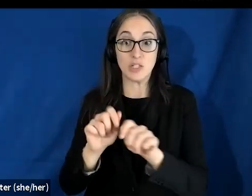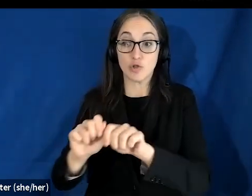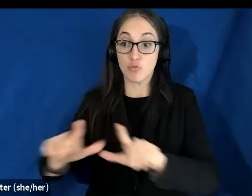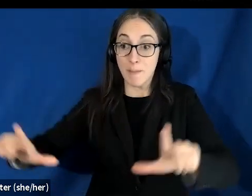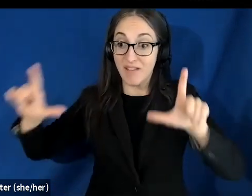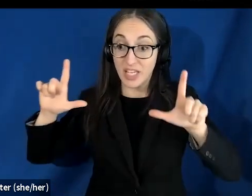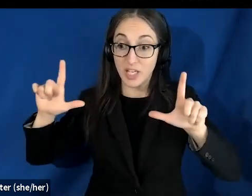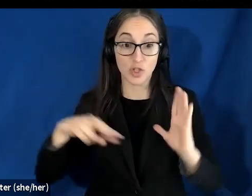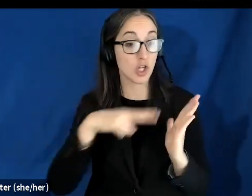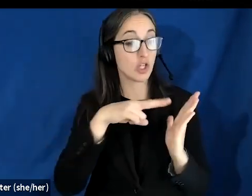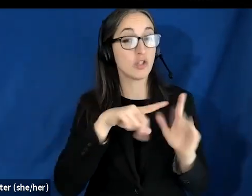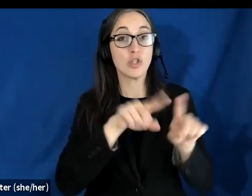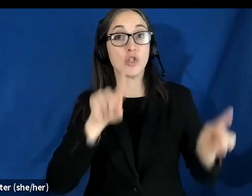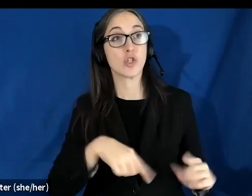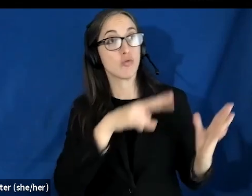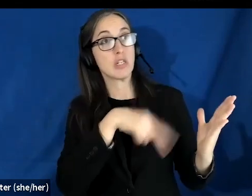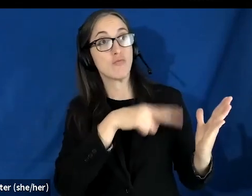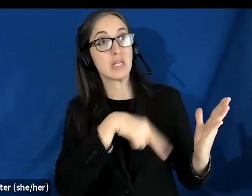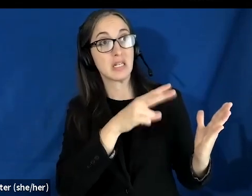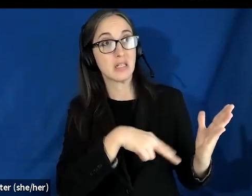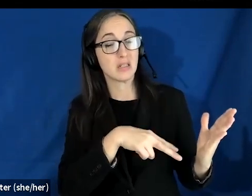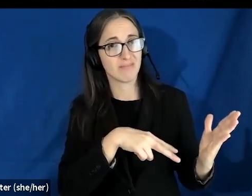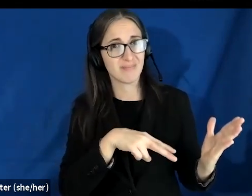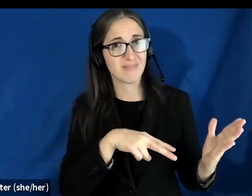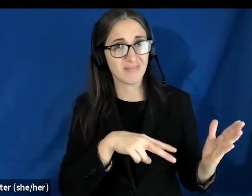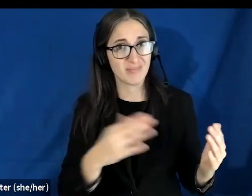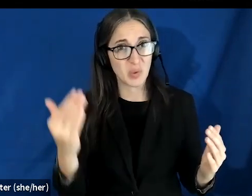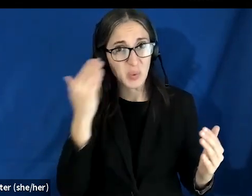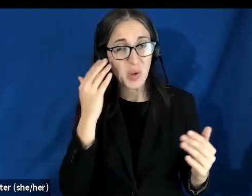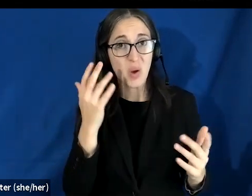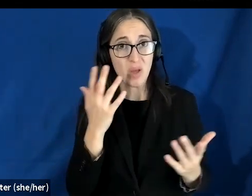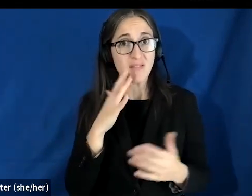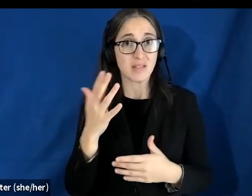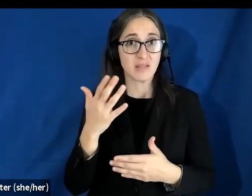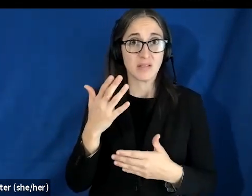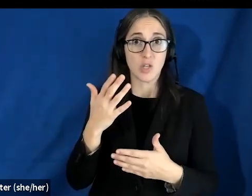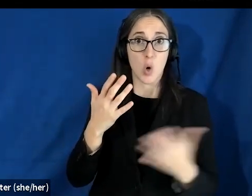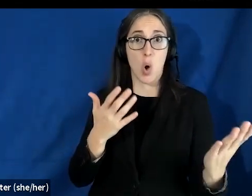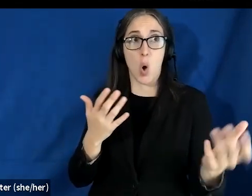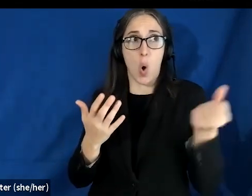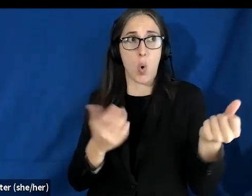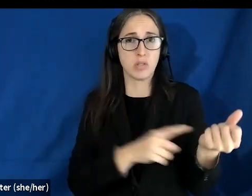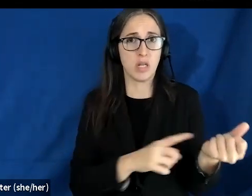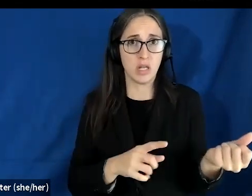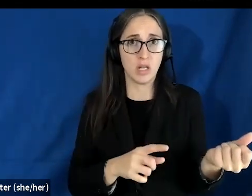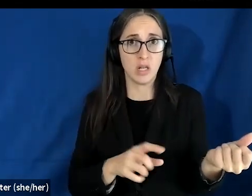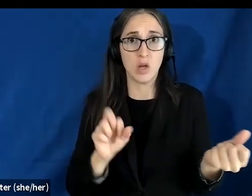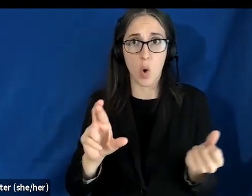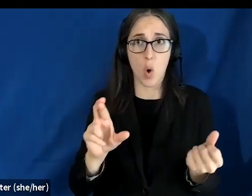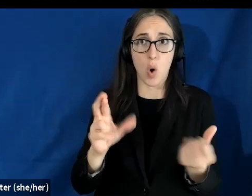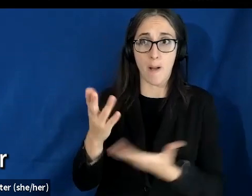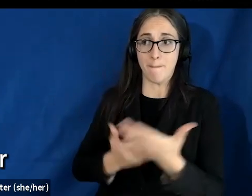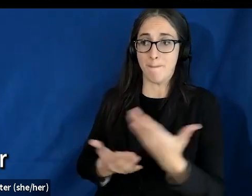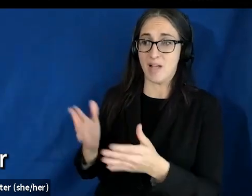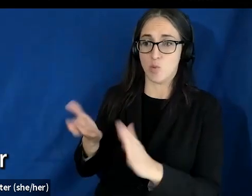very well that you either have to contend with hand holding or you have to contend with manual operation,